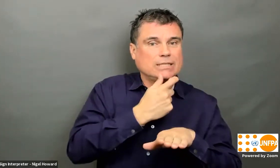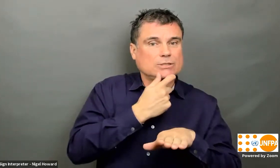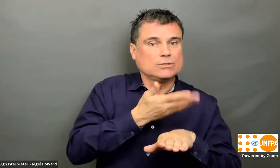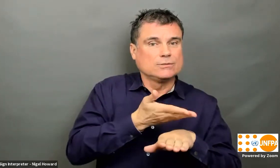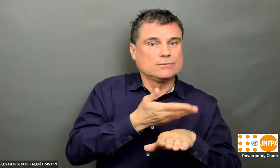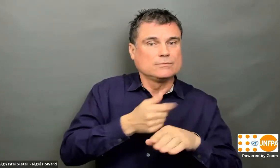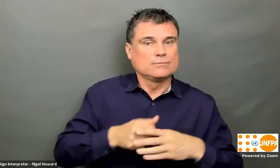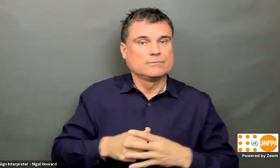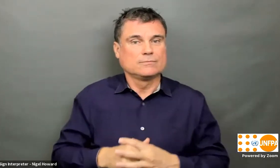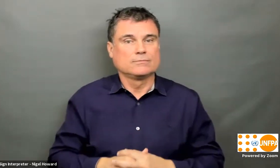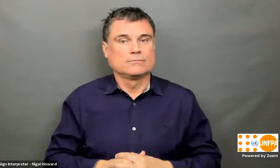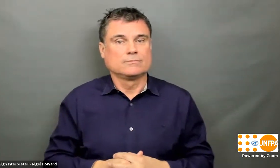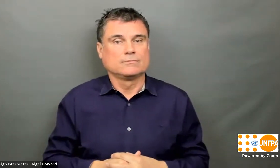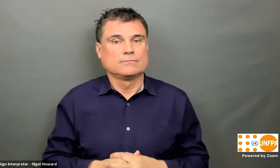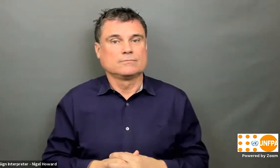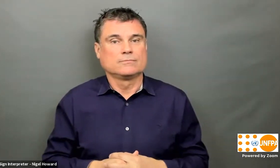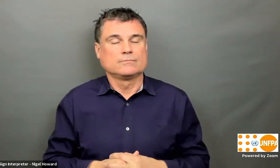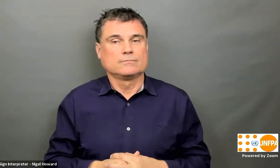Okay.